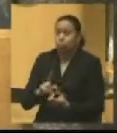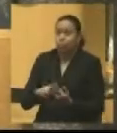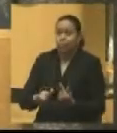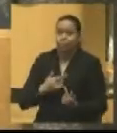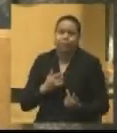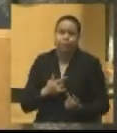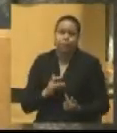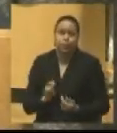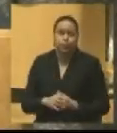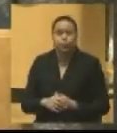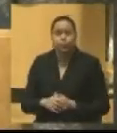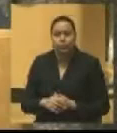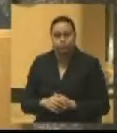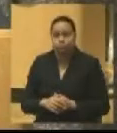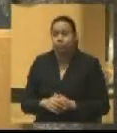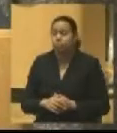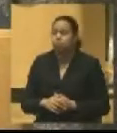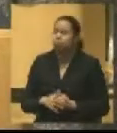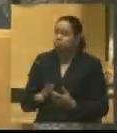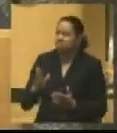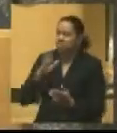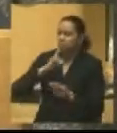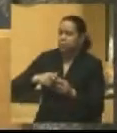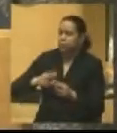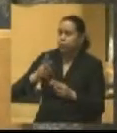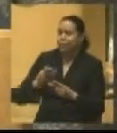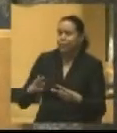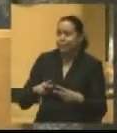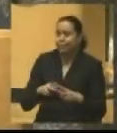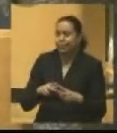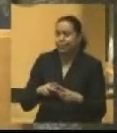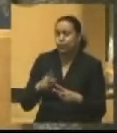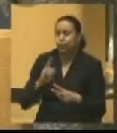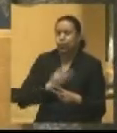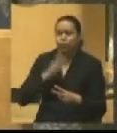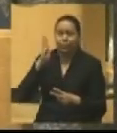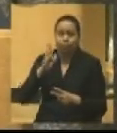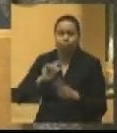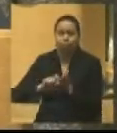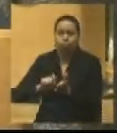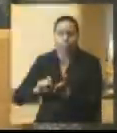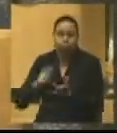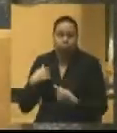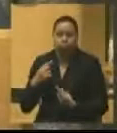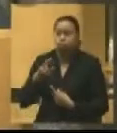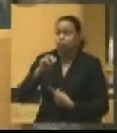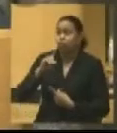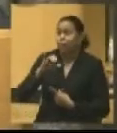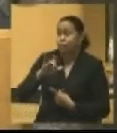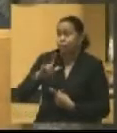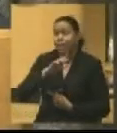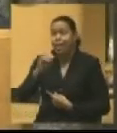sentiment of Lincoln's. I'll mention just two of our speaker's books. The Radical and the